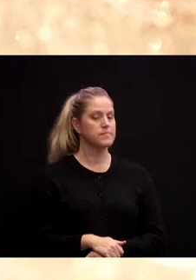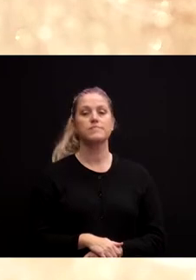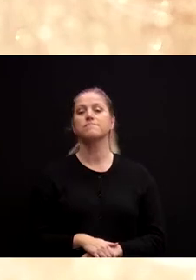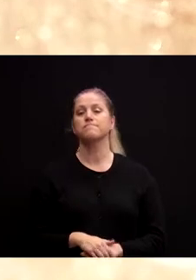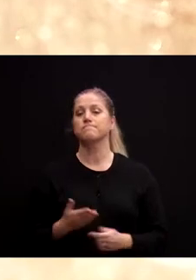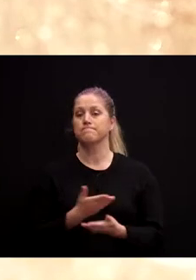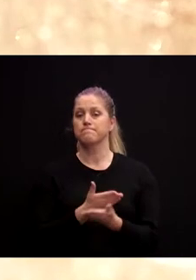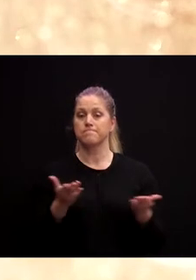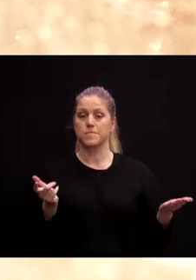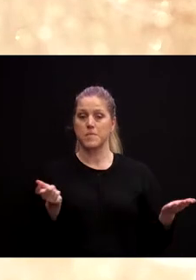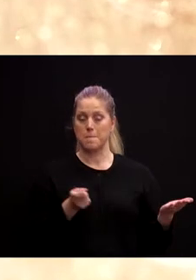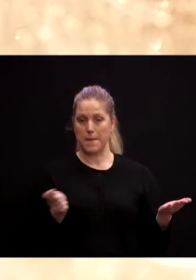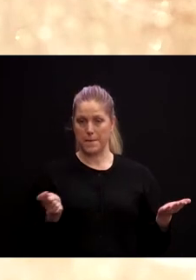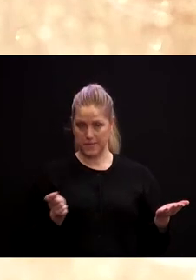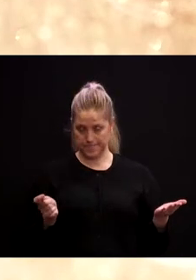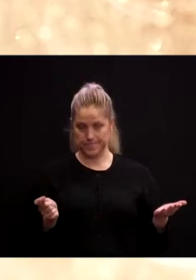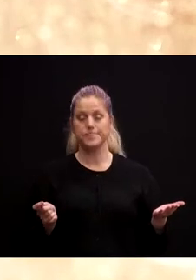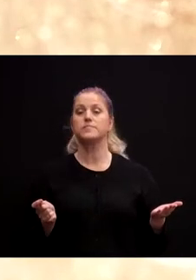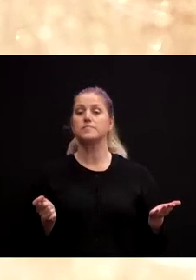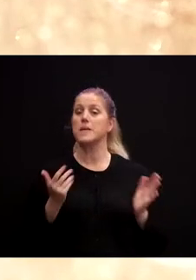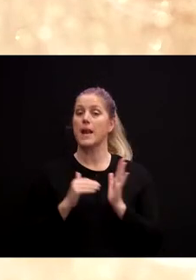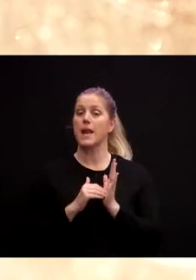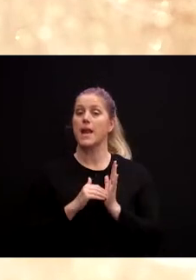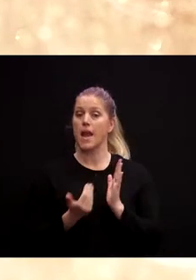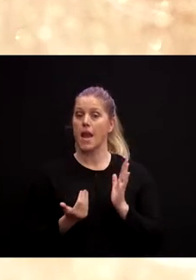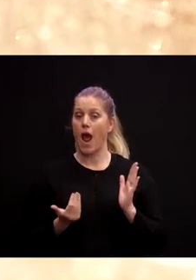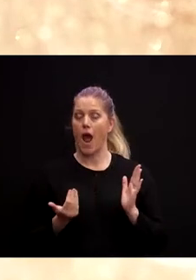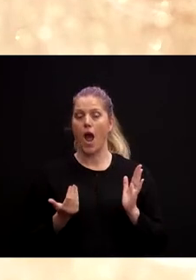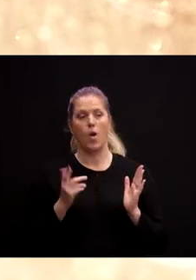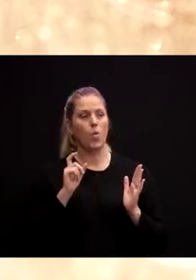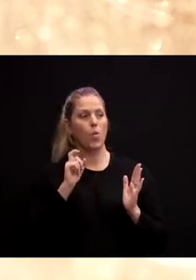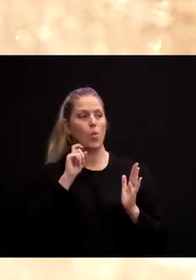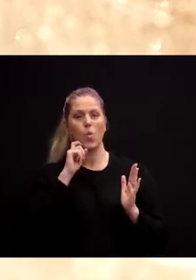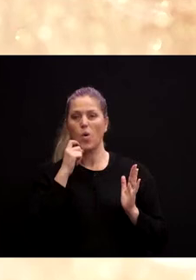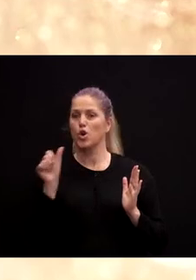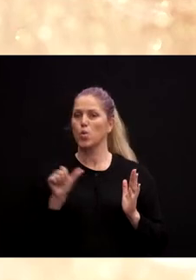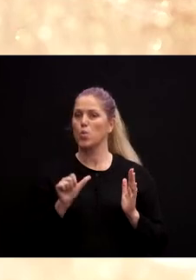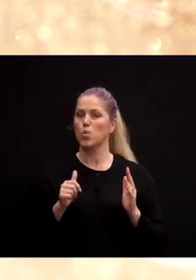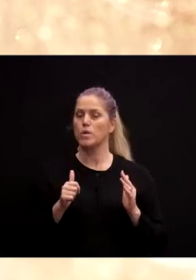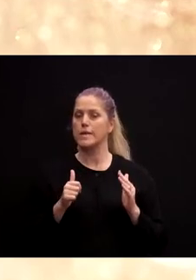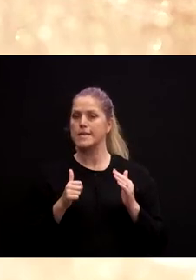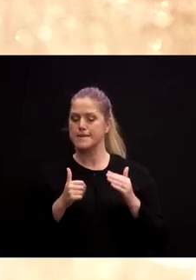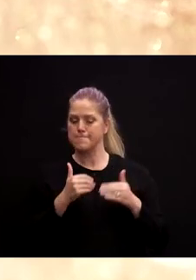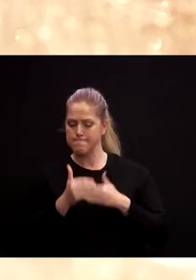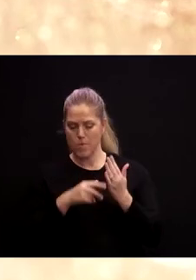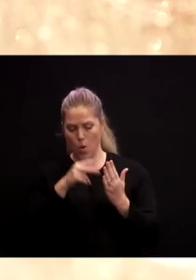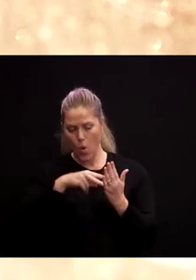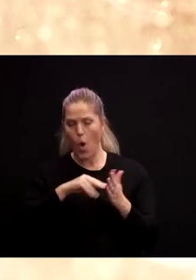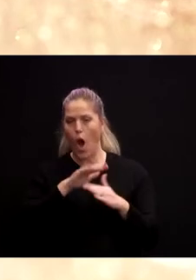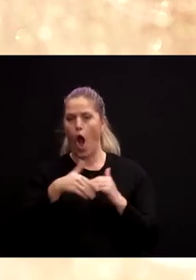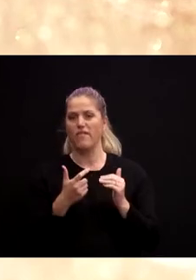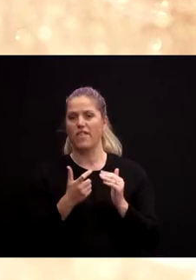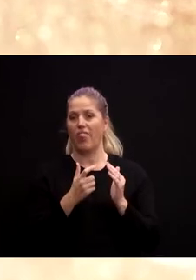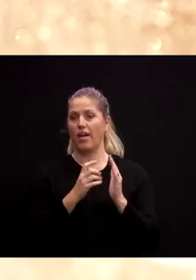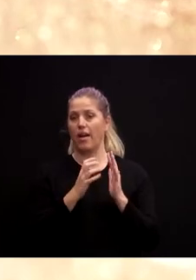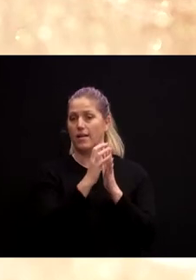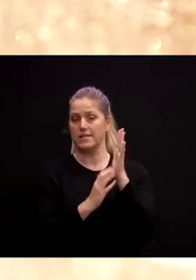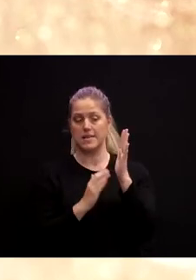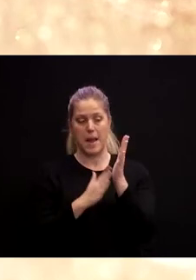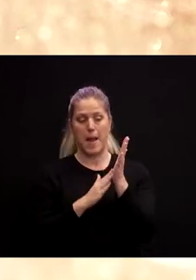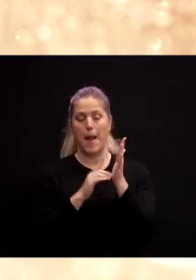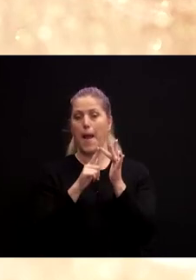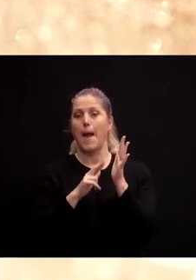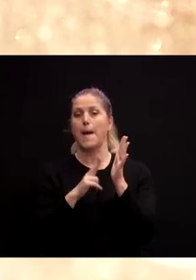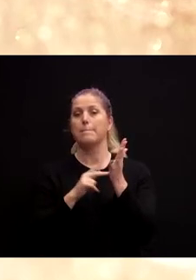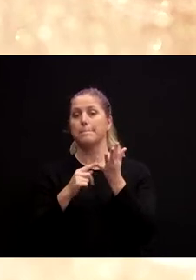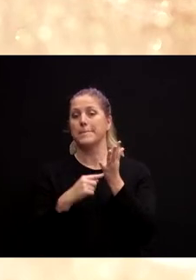Members, we would now ordinarily move to consider the minutes, but with the complexity of